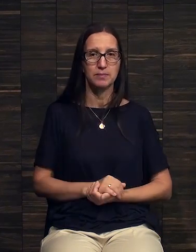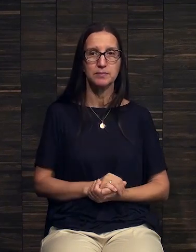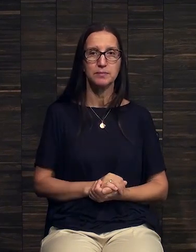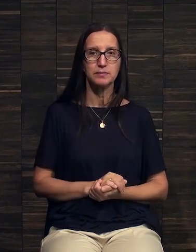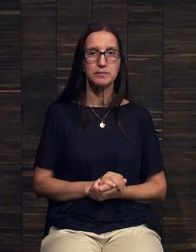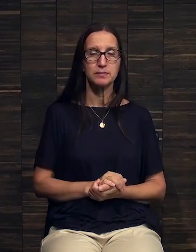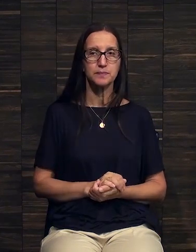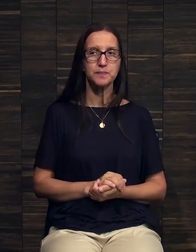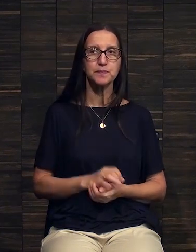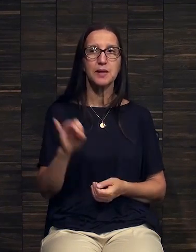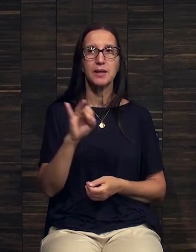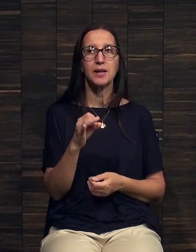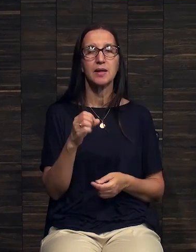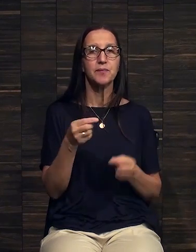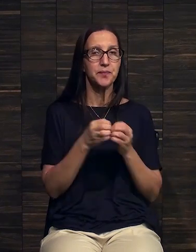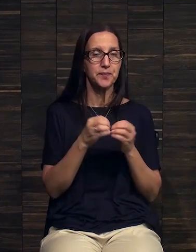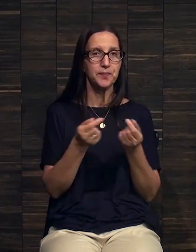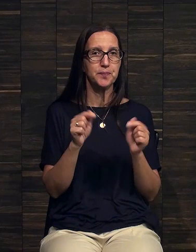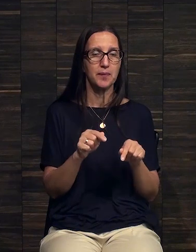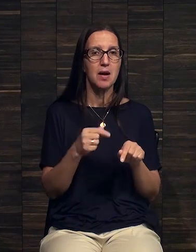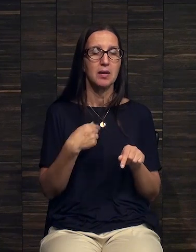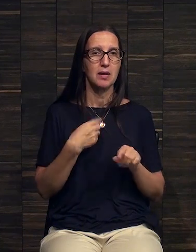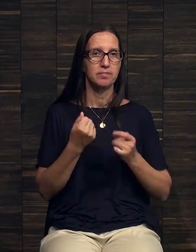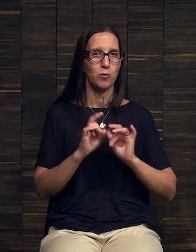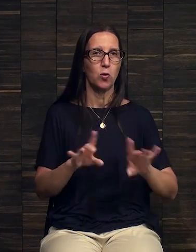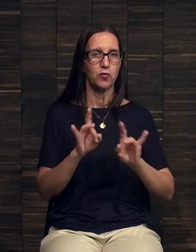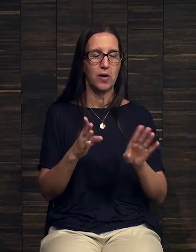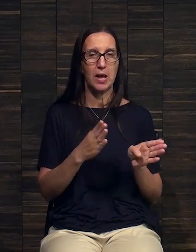and quite a lot of them. And let me...